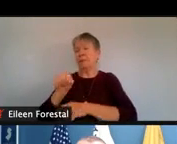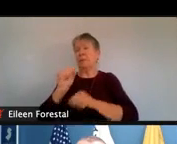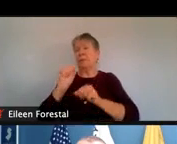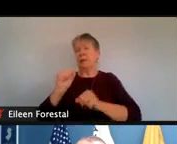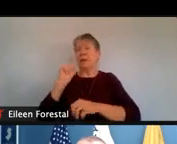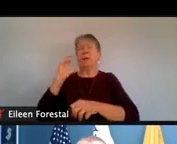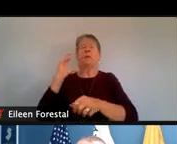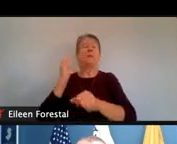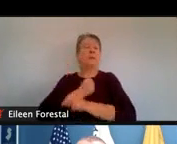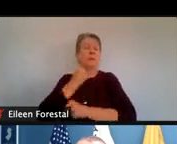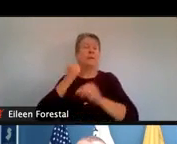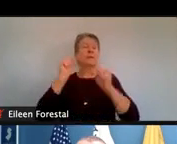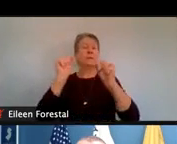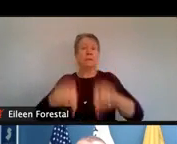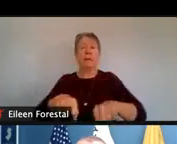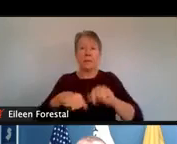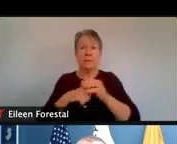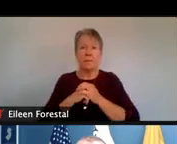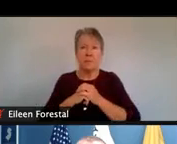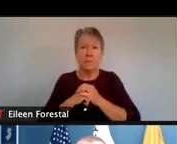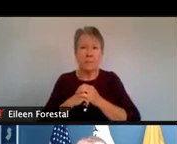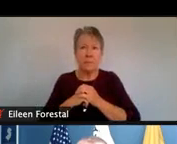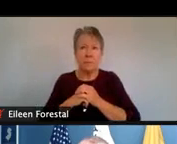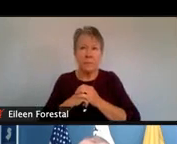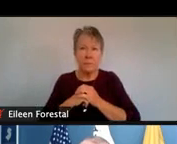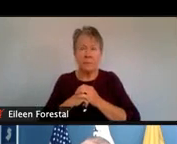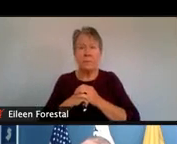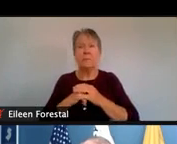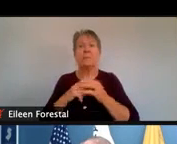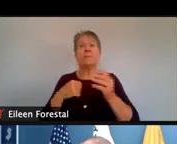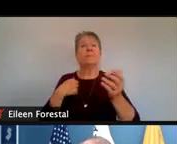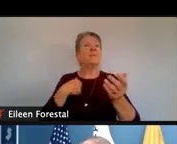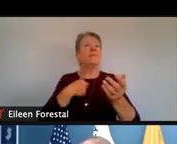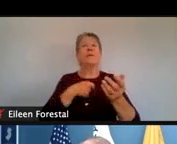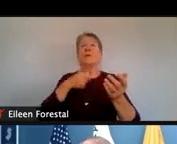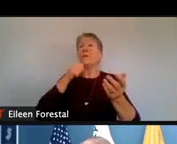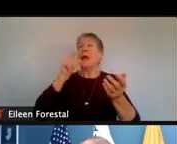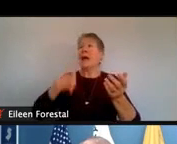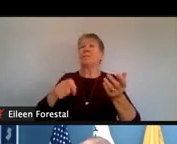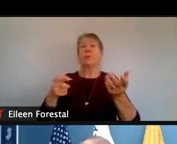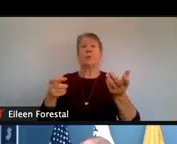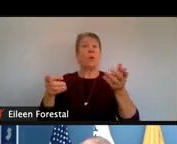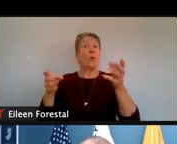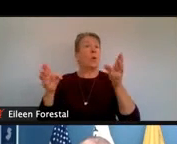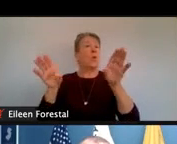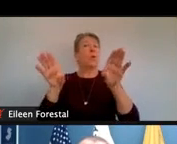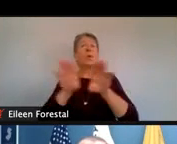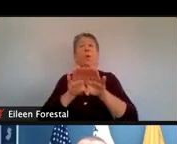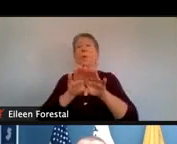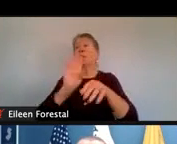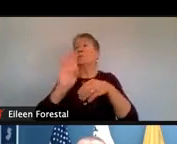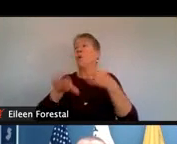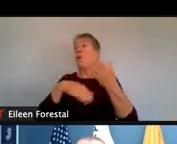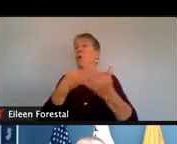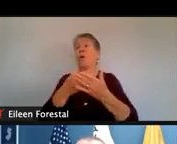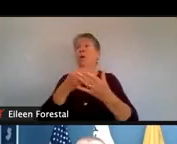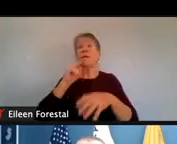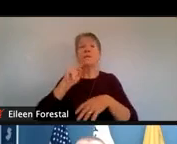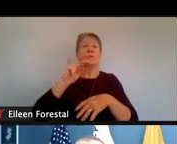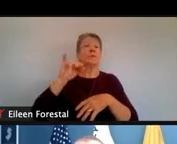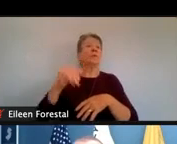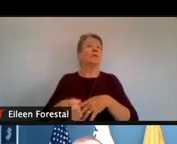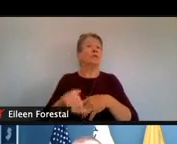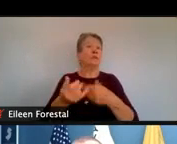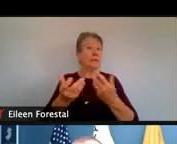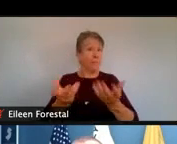Meg's question, to big statewide blunt instrument moves. But if we can't get a hold of this thing, that's